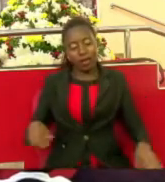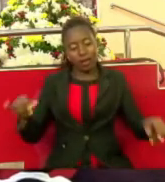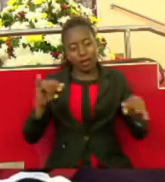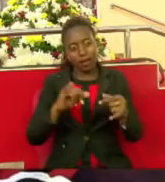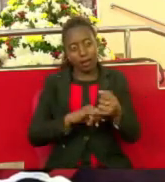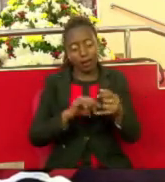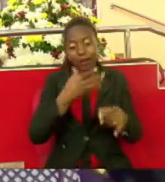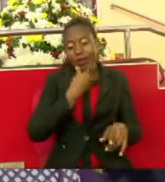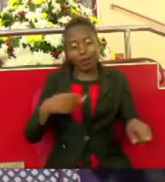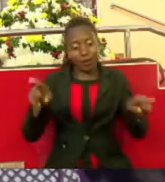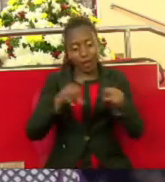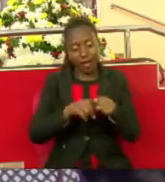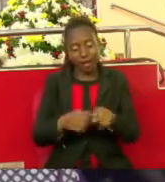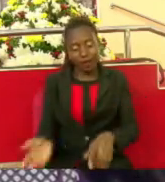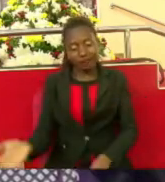legs.